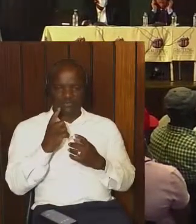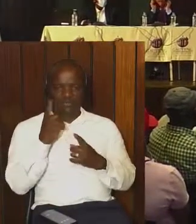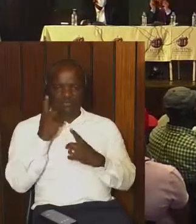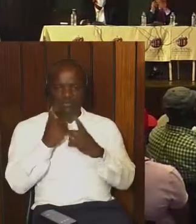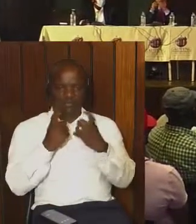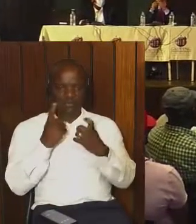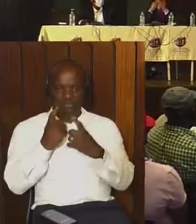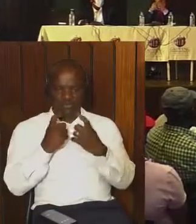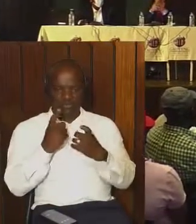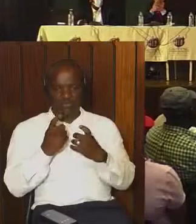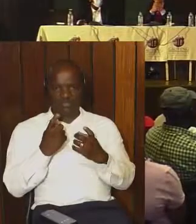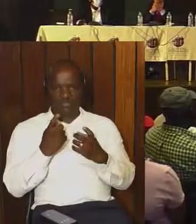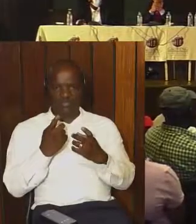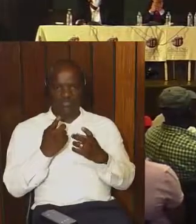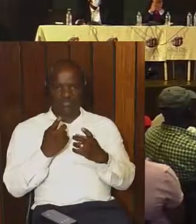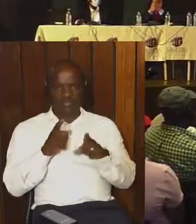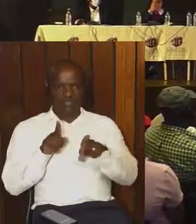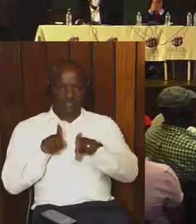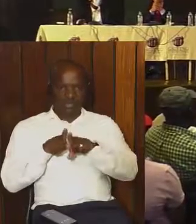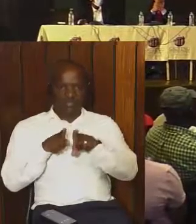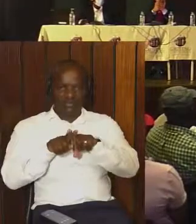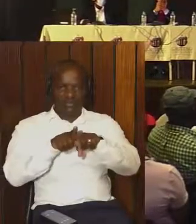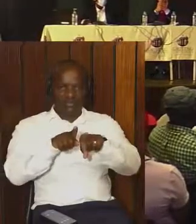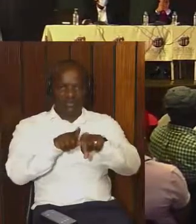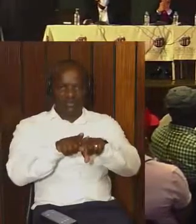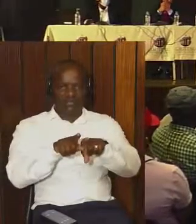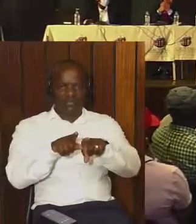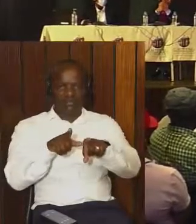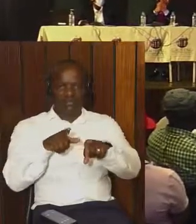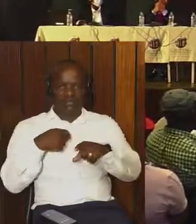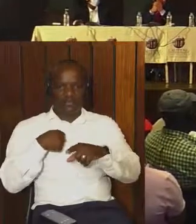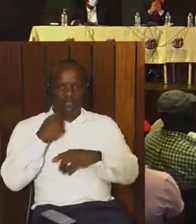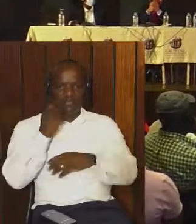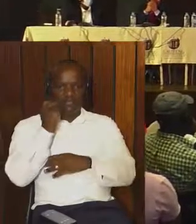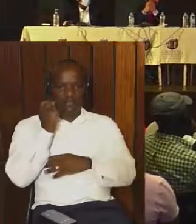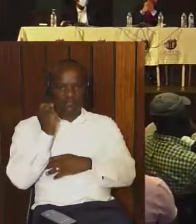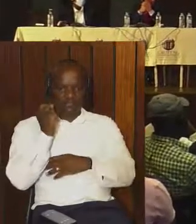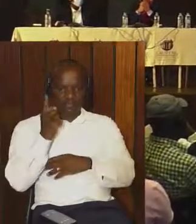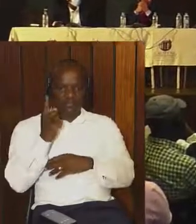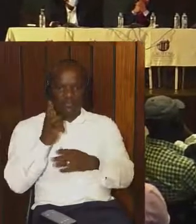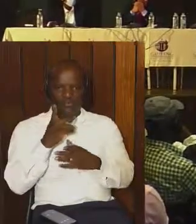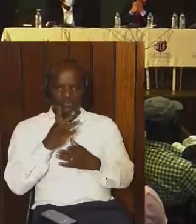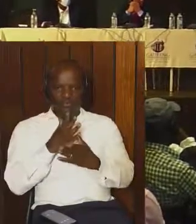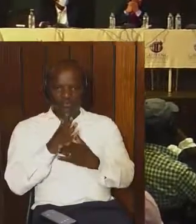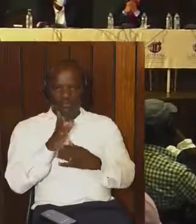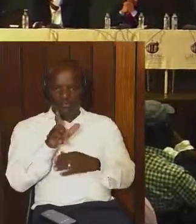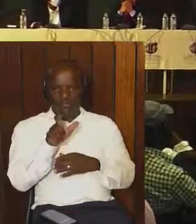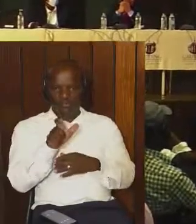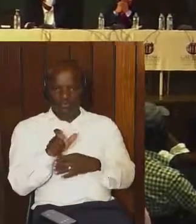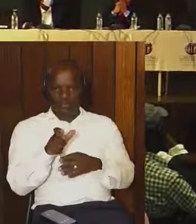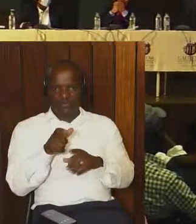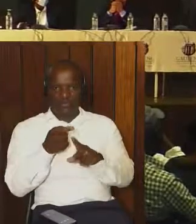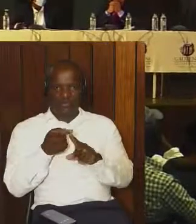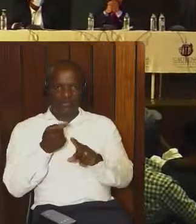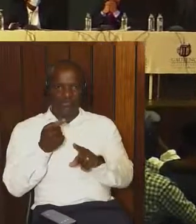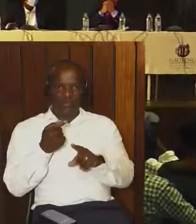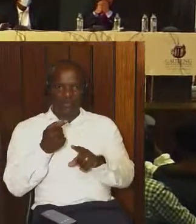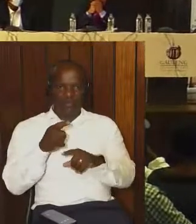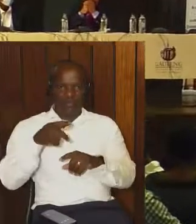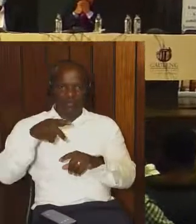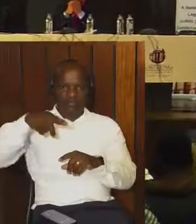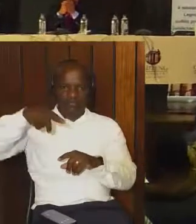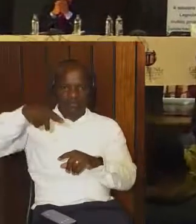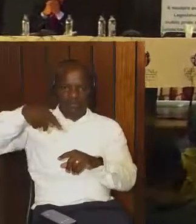repetitive. And I do understand, I'm told, there is somebody here from PRASA, from the